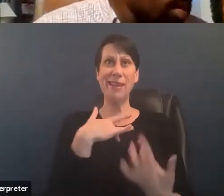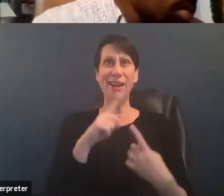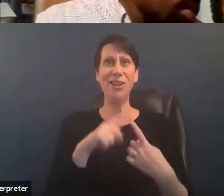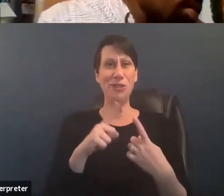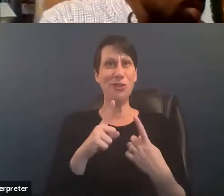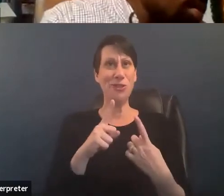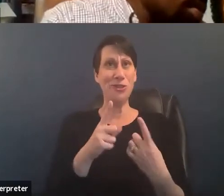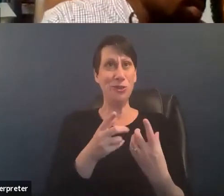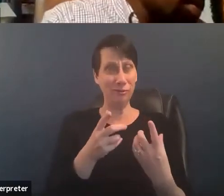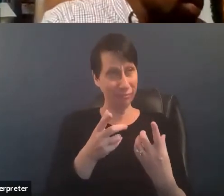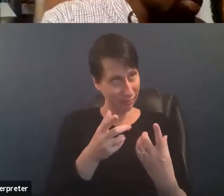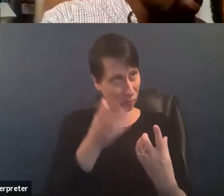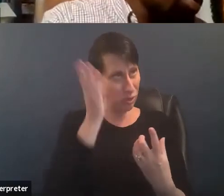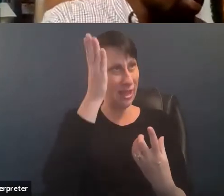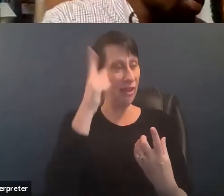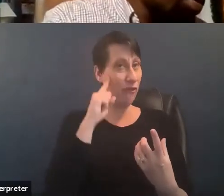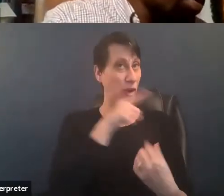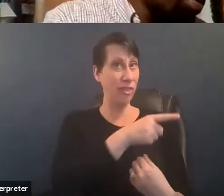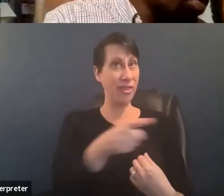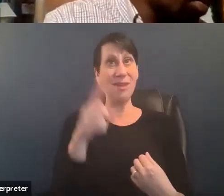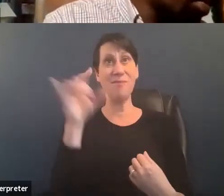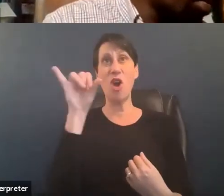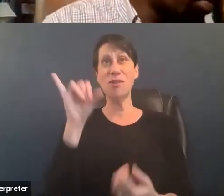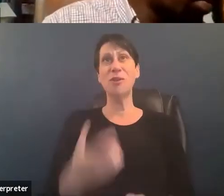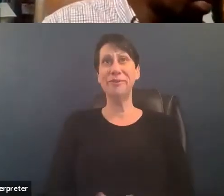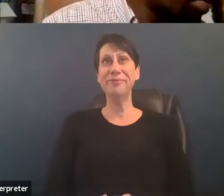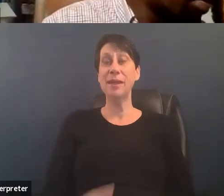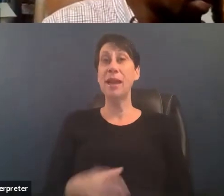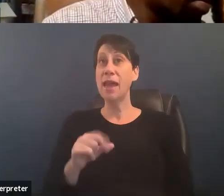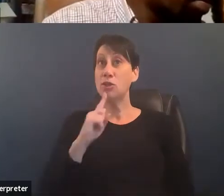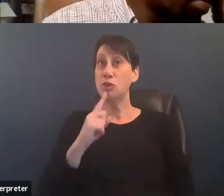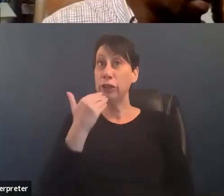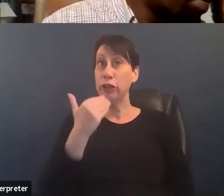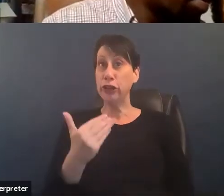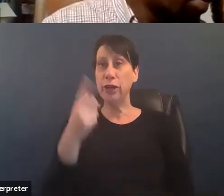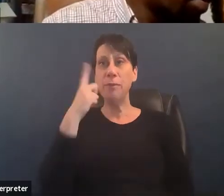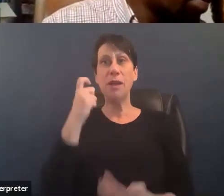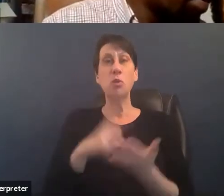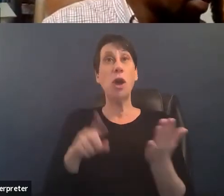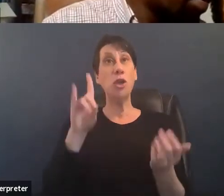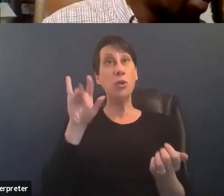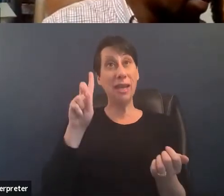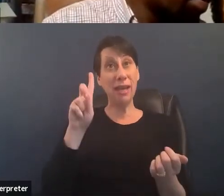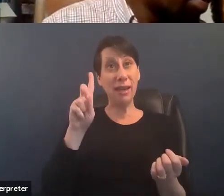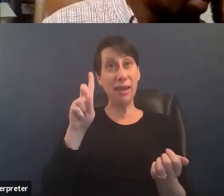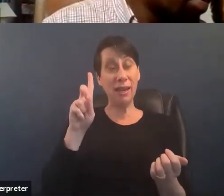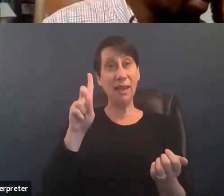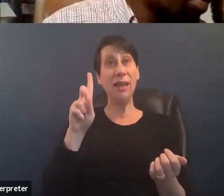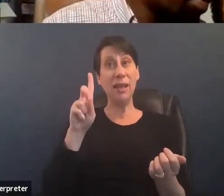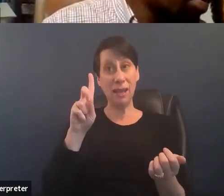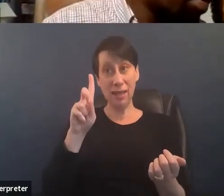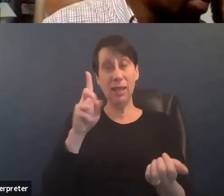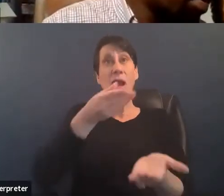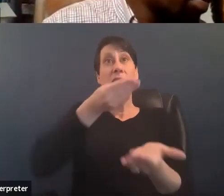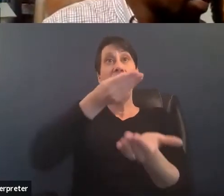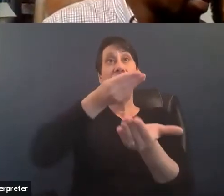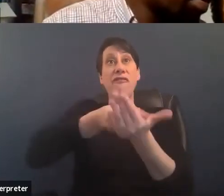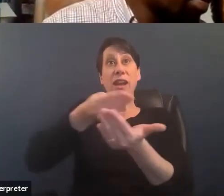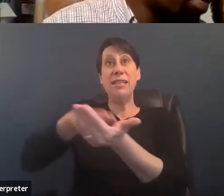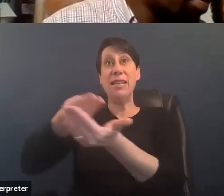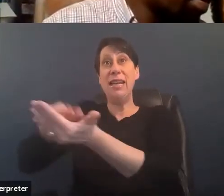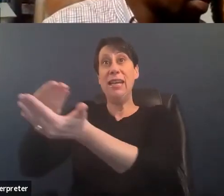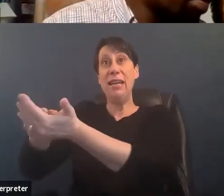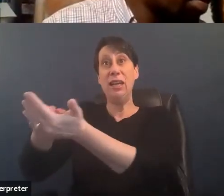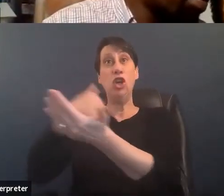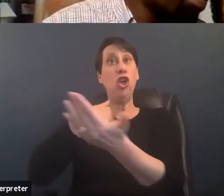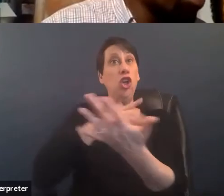that also. That is really good, because what you've done is you reached across the funding lines. Because for those of